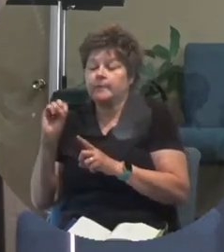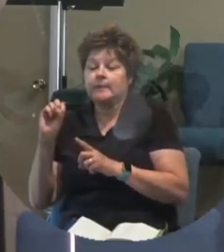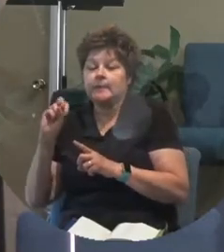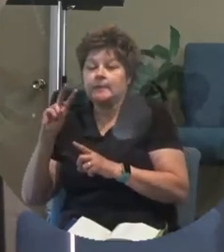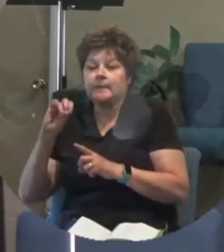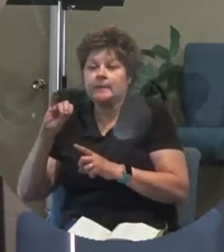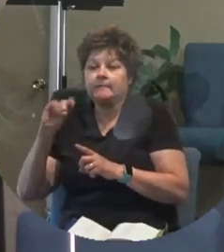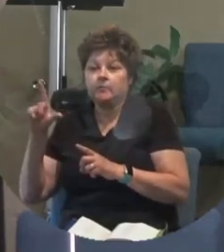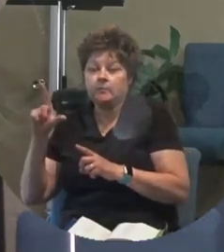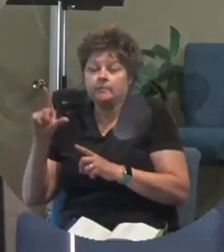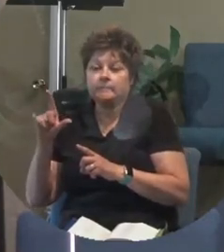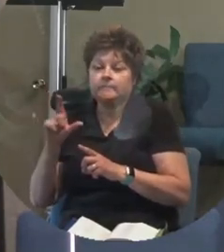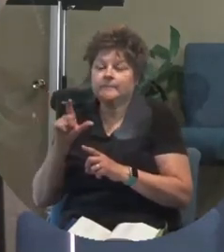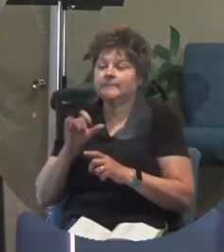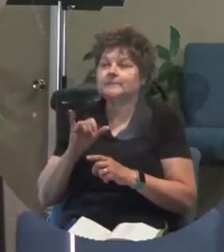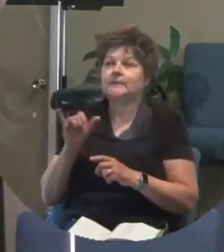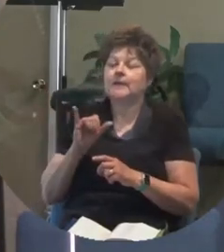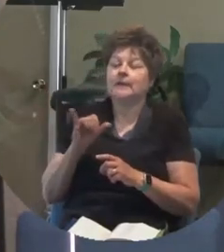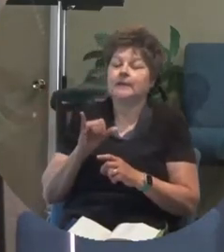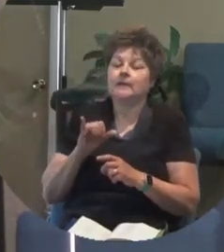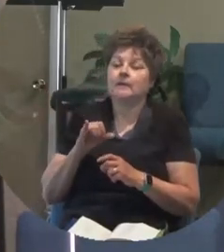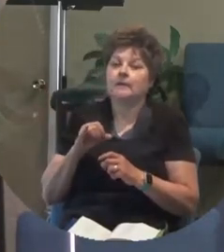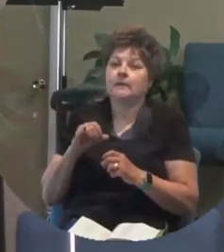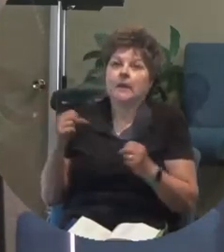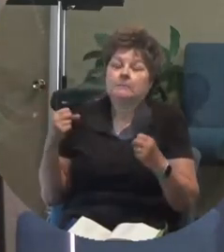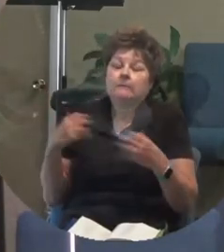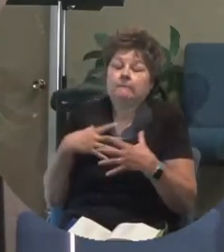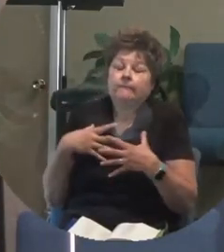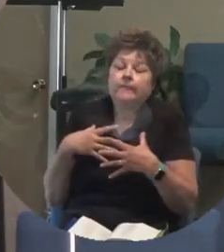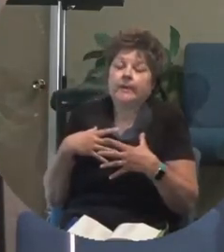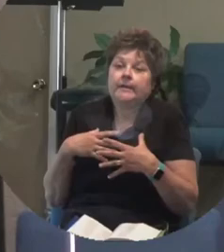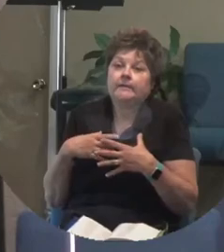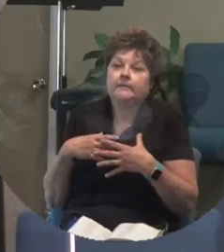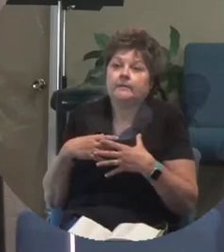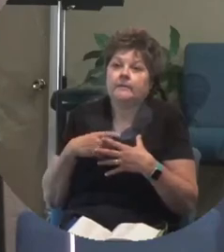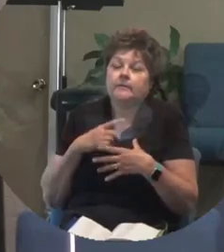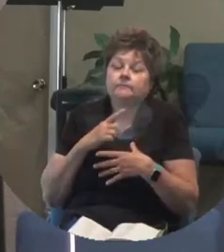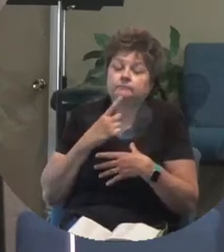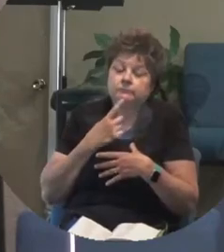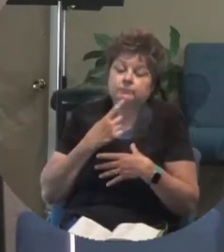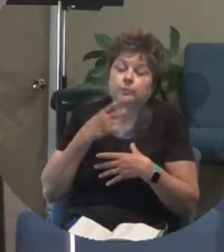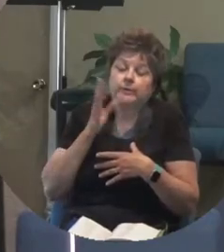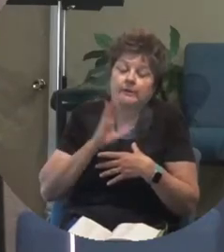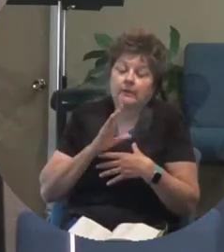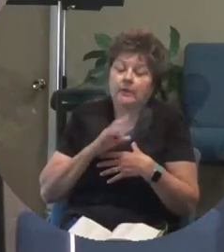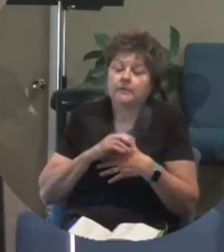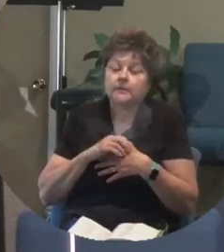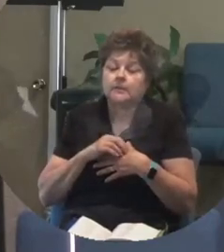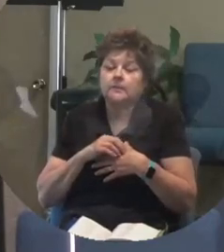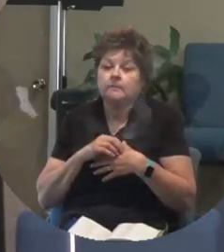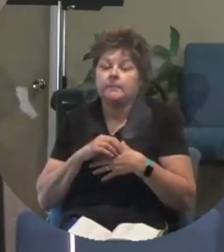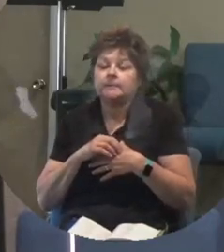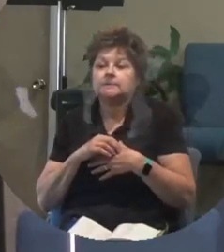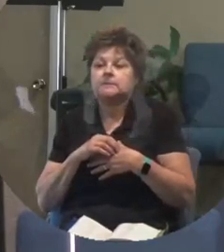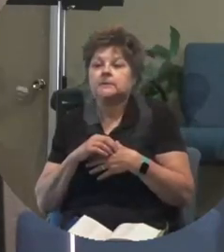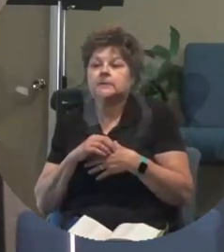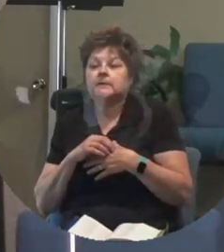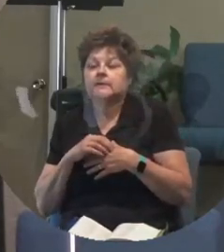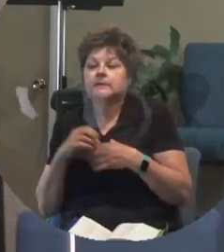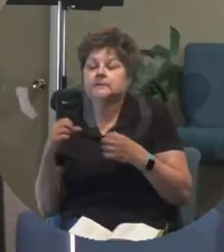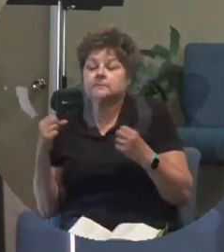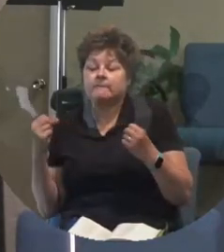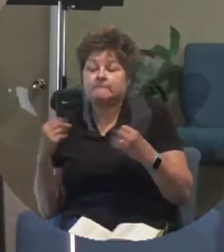I'm afraid of disappointing, I'm afraid of hurting God. That's not the picture here. It's a sense of awe. It's living your